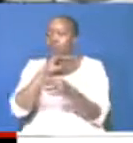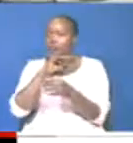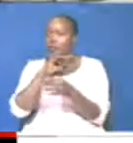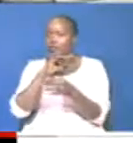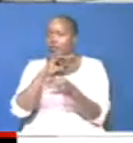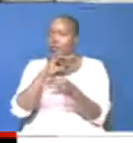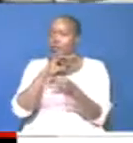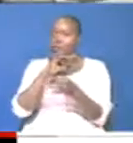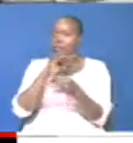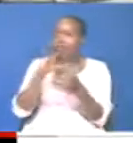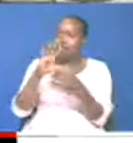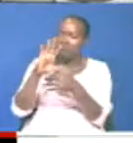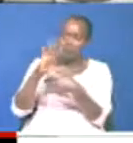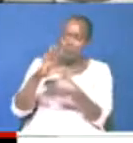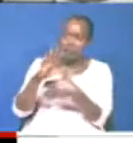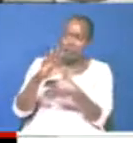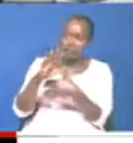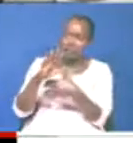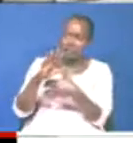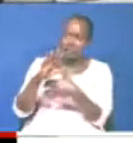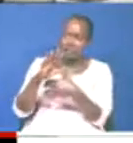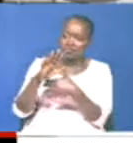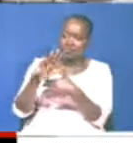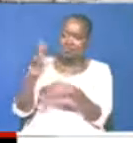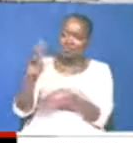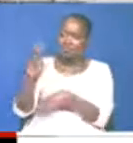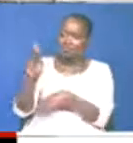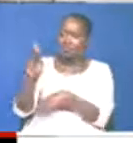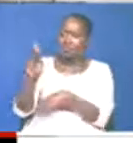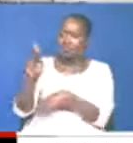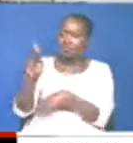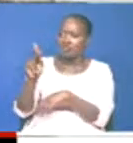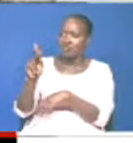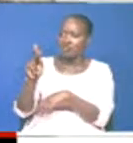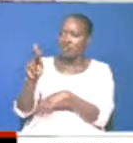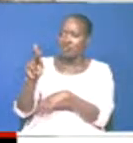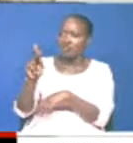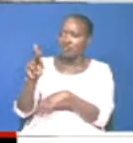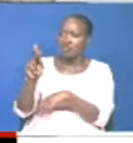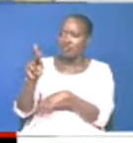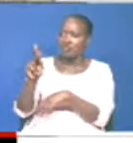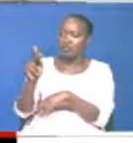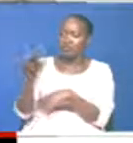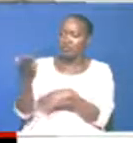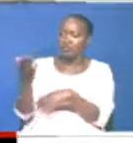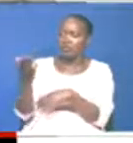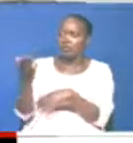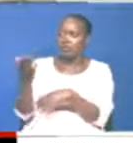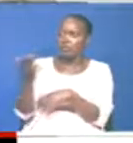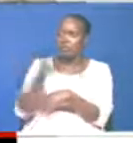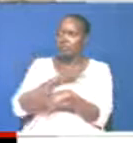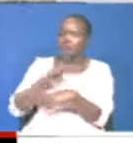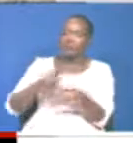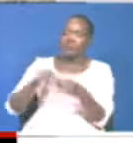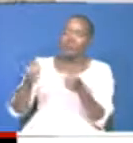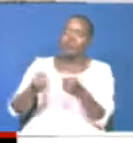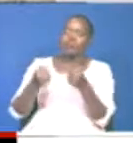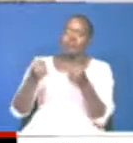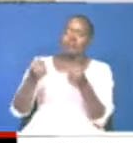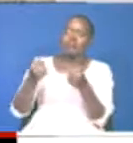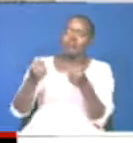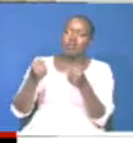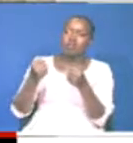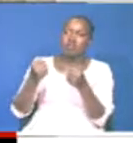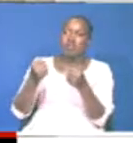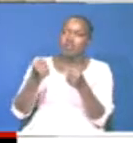to Germany. I remember we went even to UK and even the Far East in Bangkok. For the King's Cup. For the King's Cup. And so when